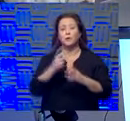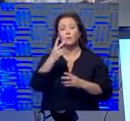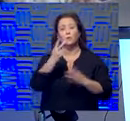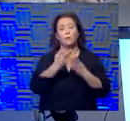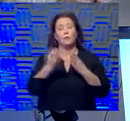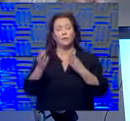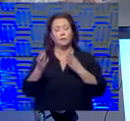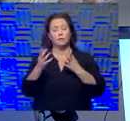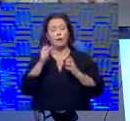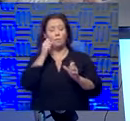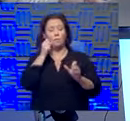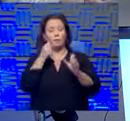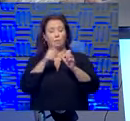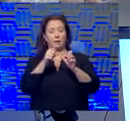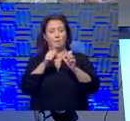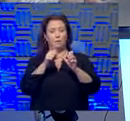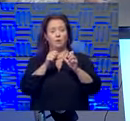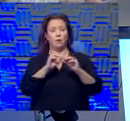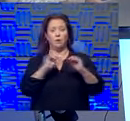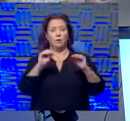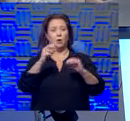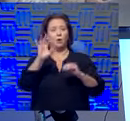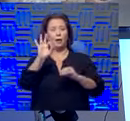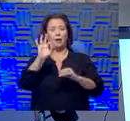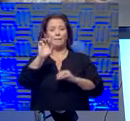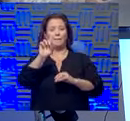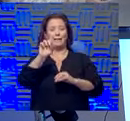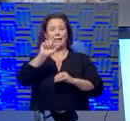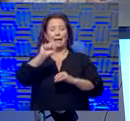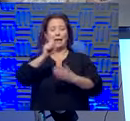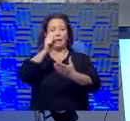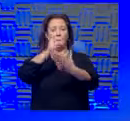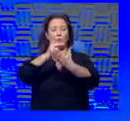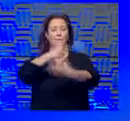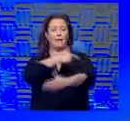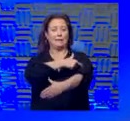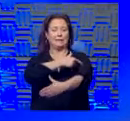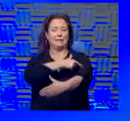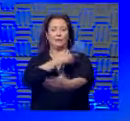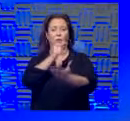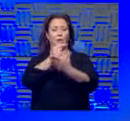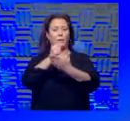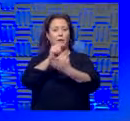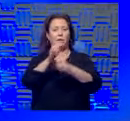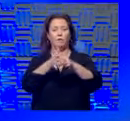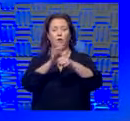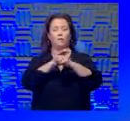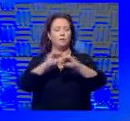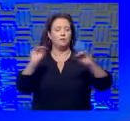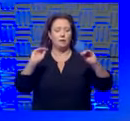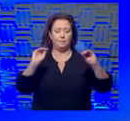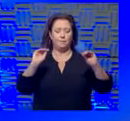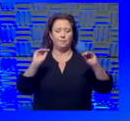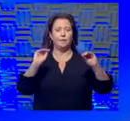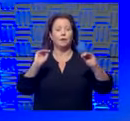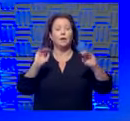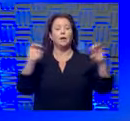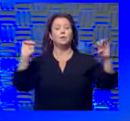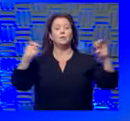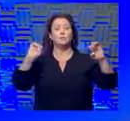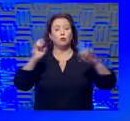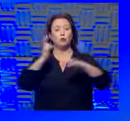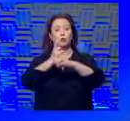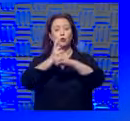things. You know, we have to remember there are no FDA-approved therapies or vaccines right now for COVID-19. There is emergency